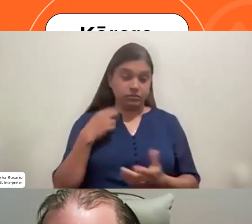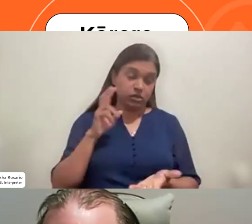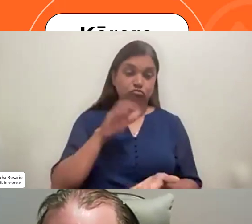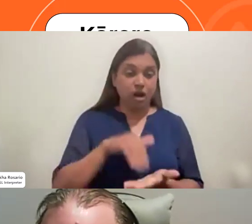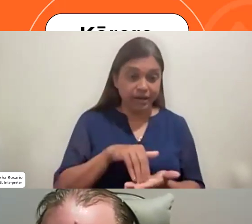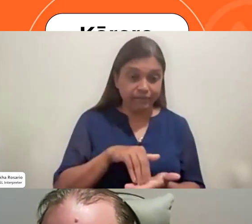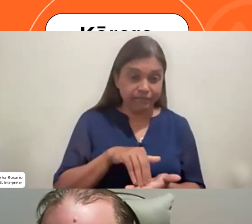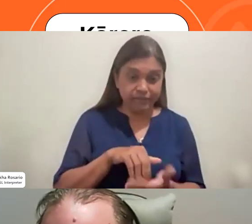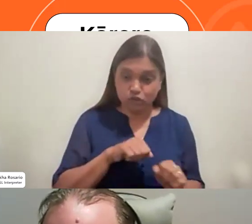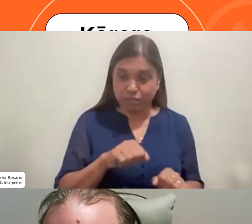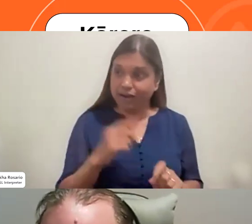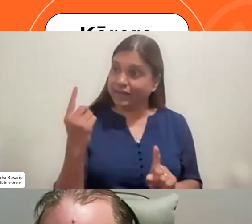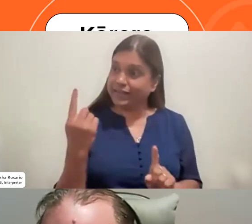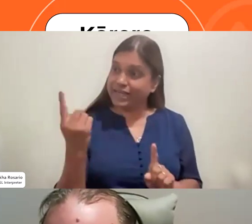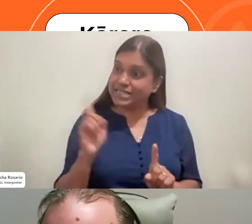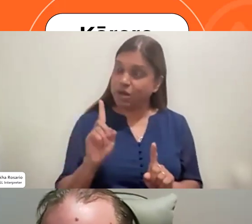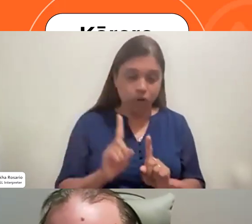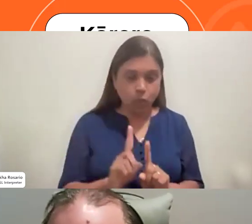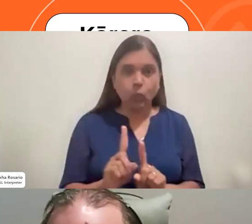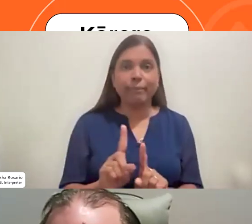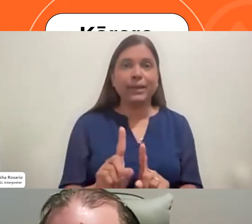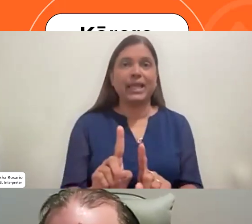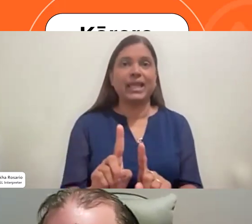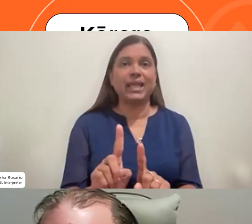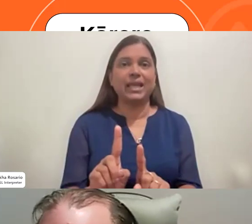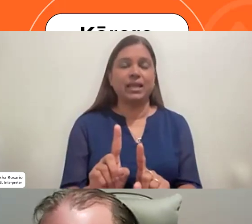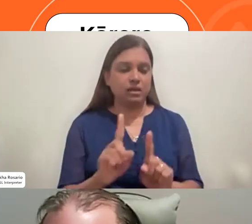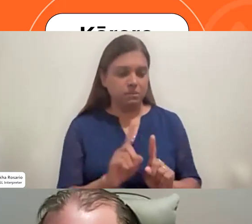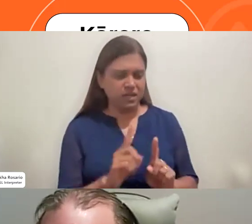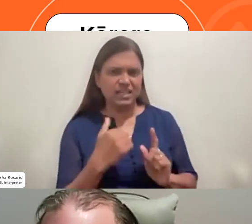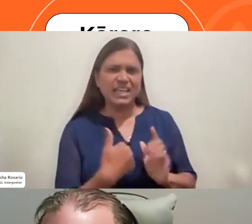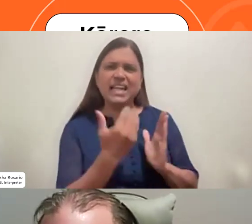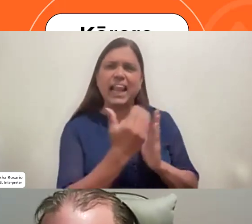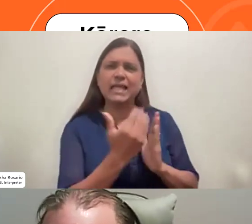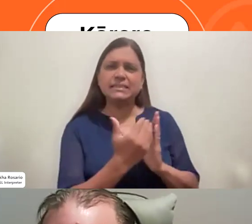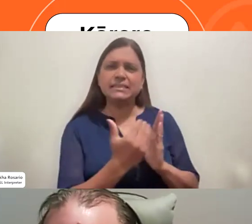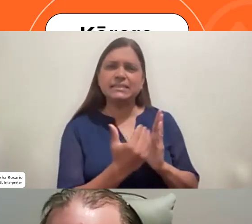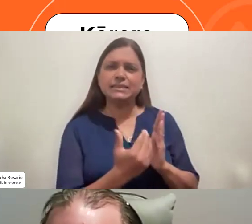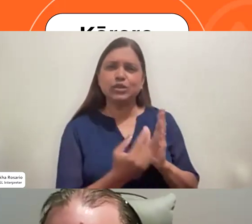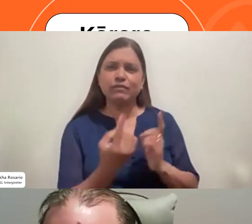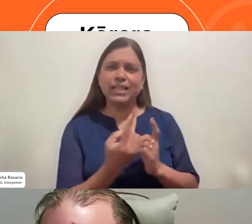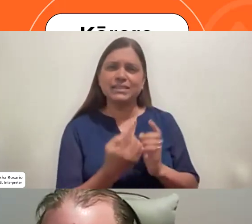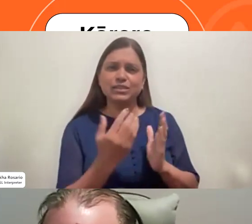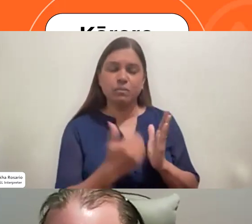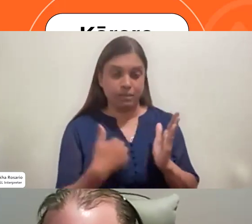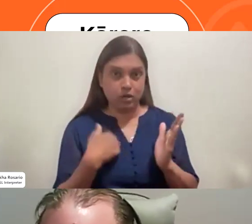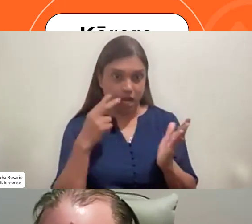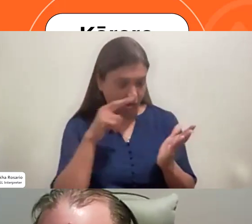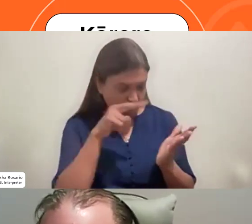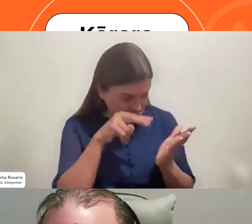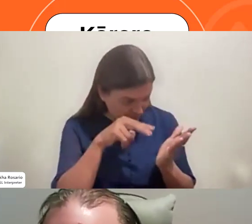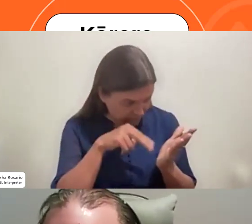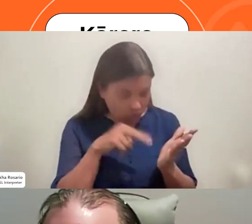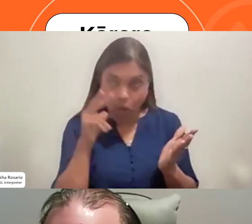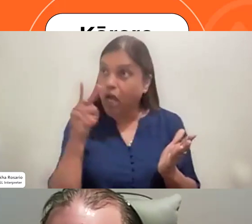to having a list with me, knowing what I wanted, because you can't see what's around the store,